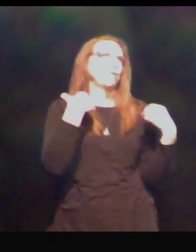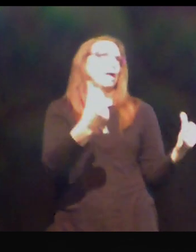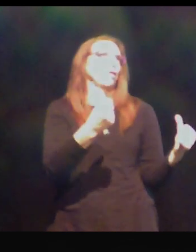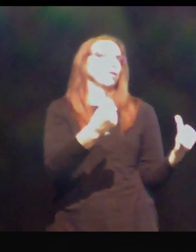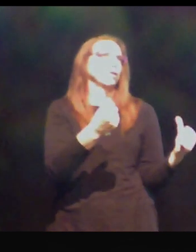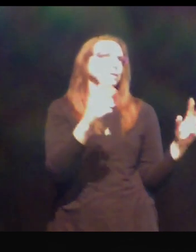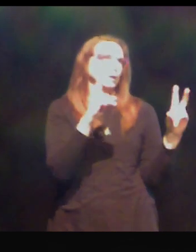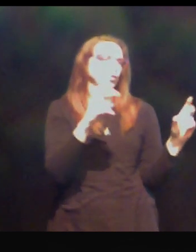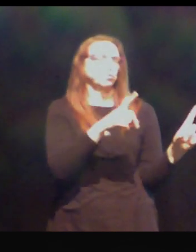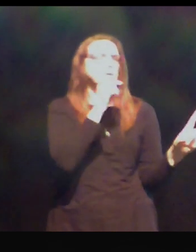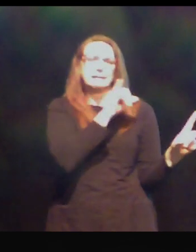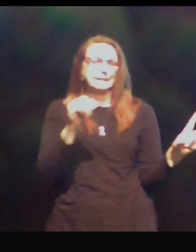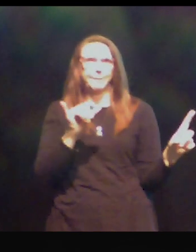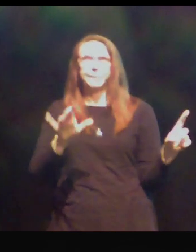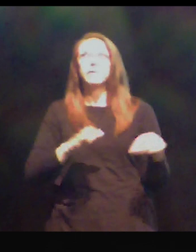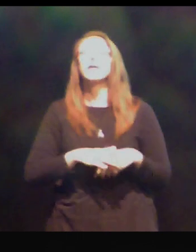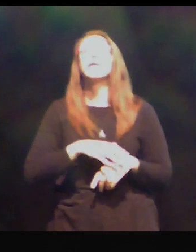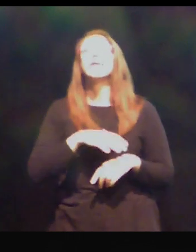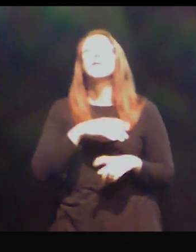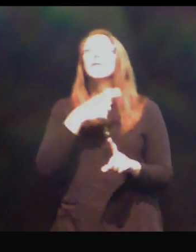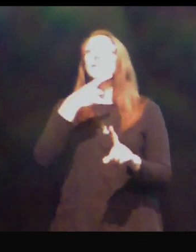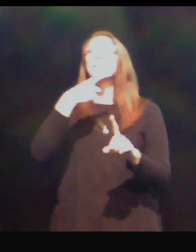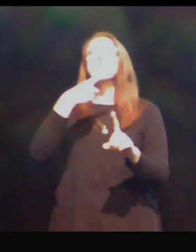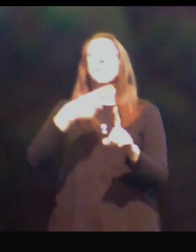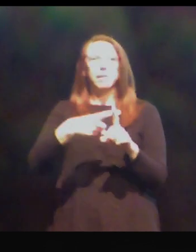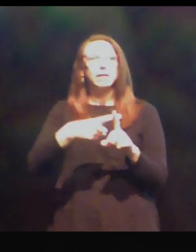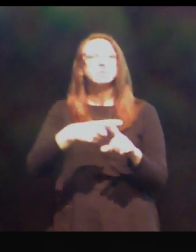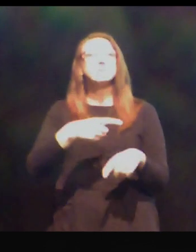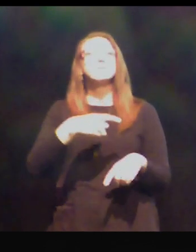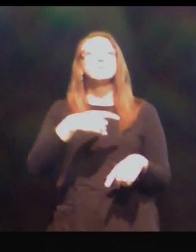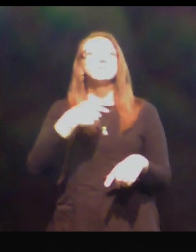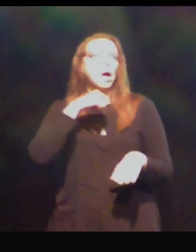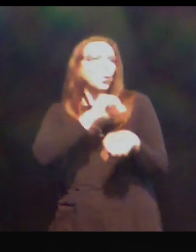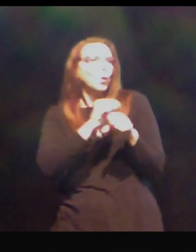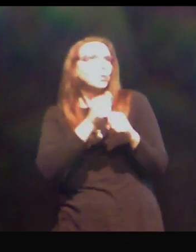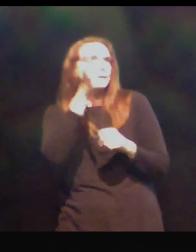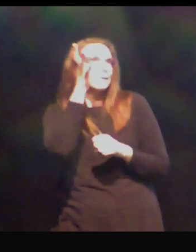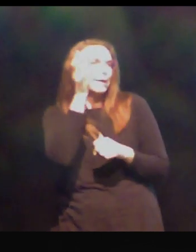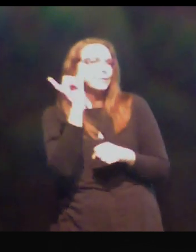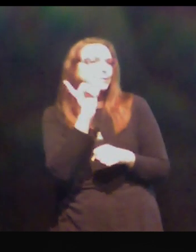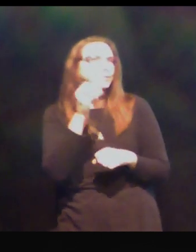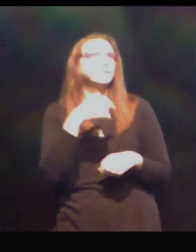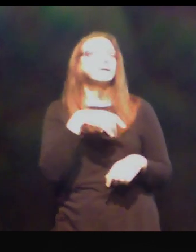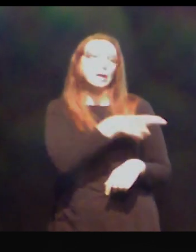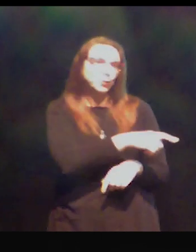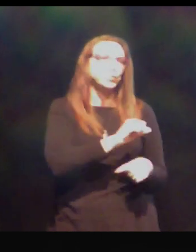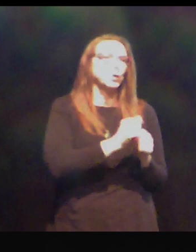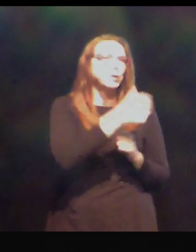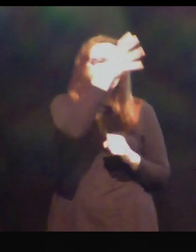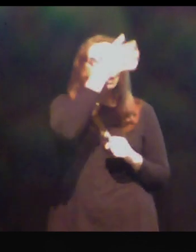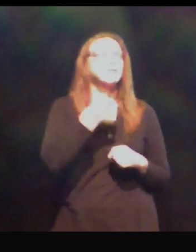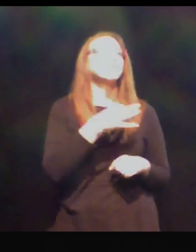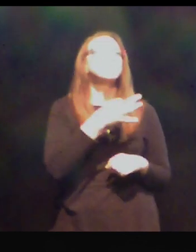same. And having had the advantage of working with him, what